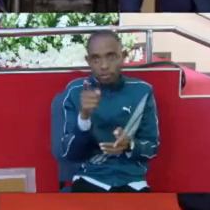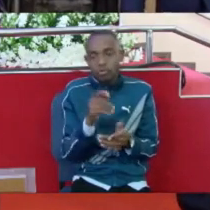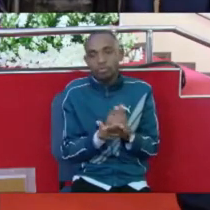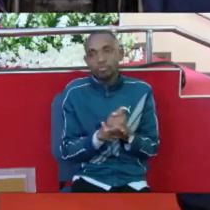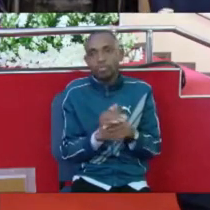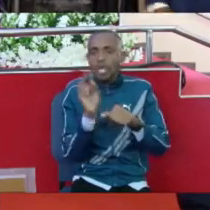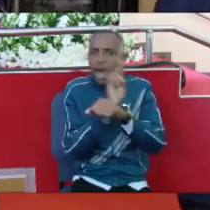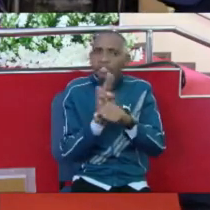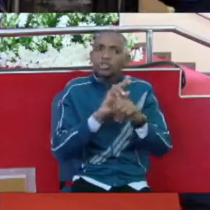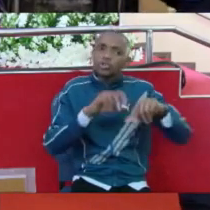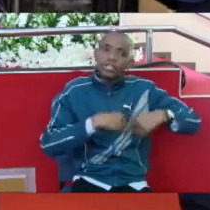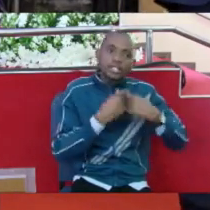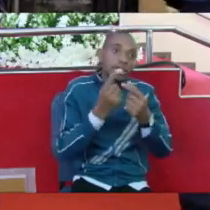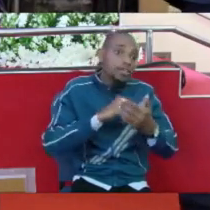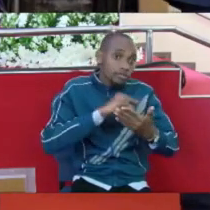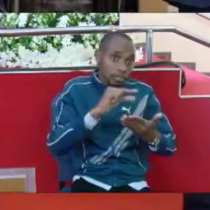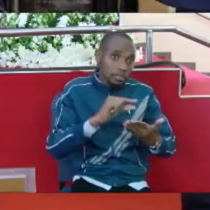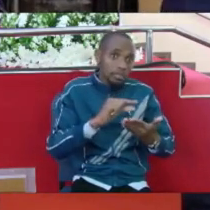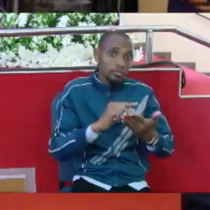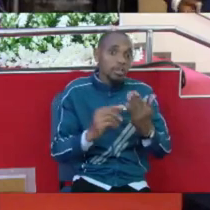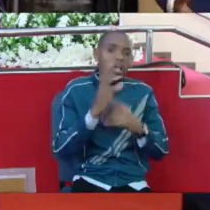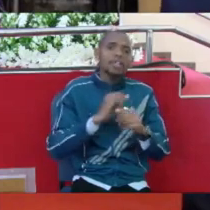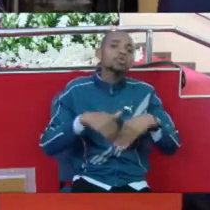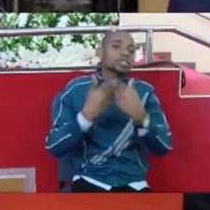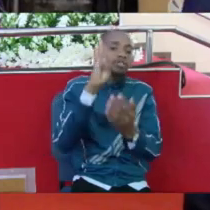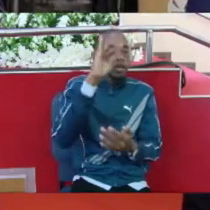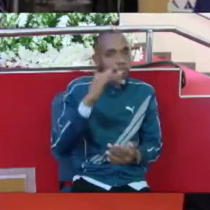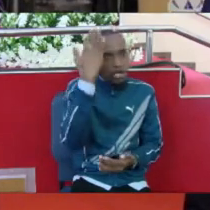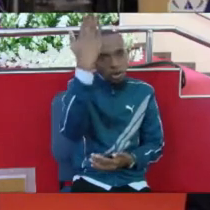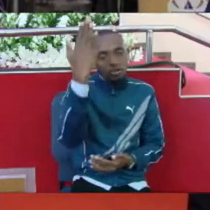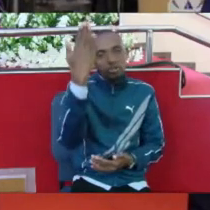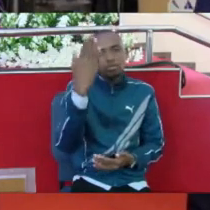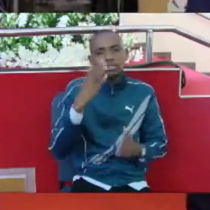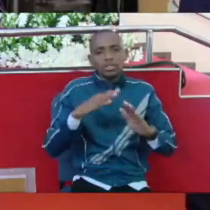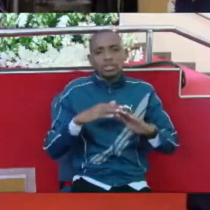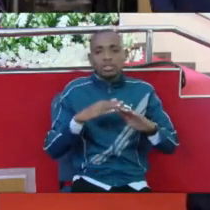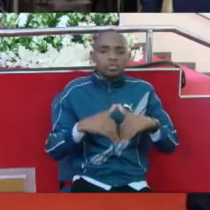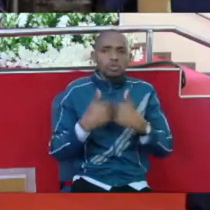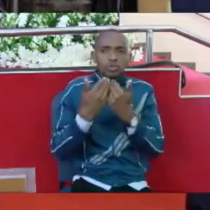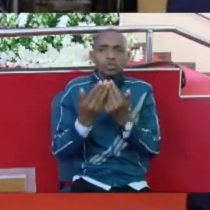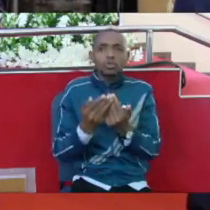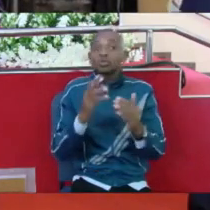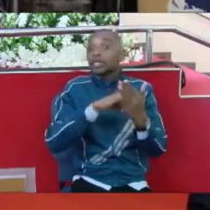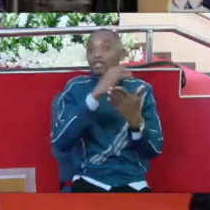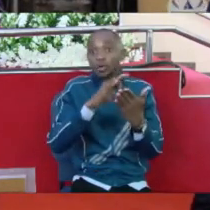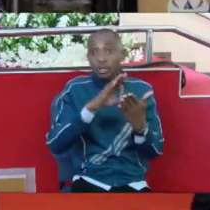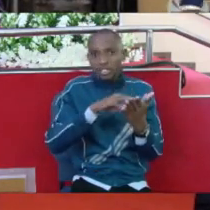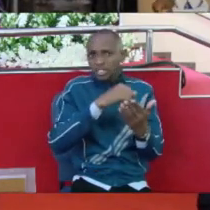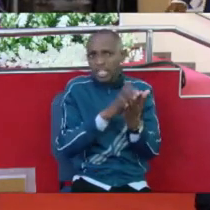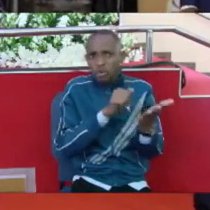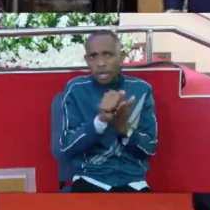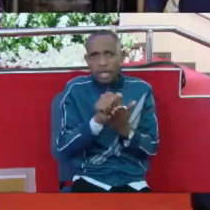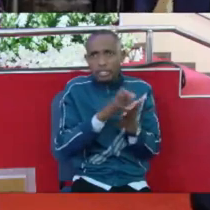used that gift that he was given by God to destroy the Philistines. And